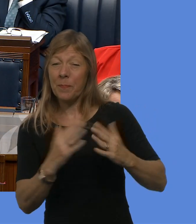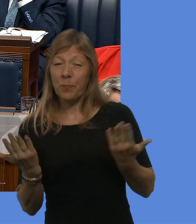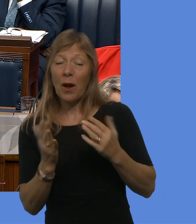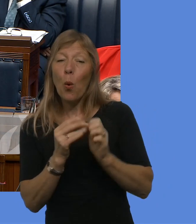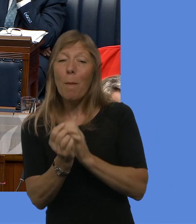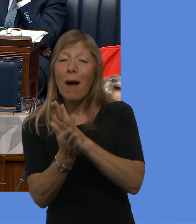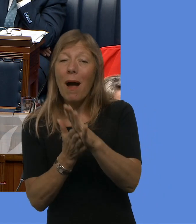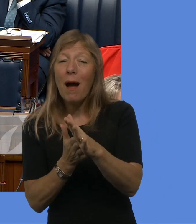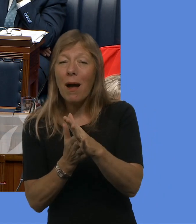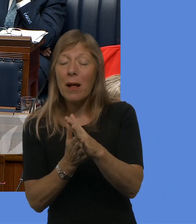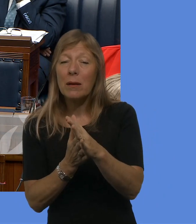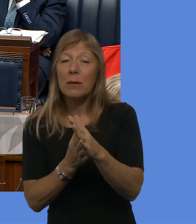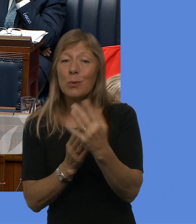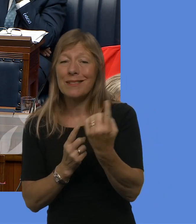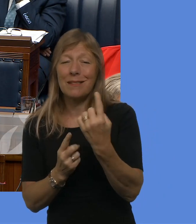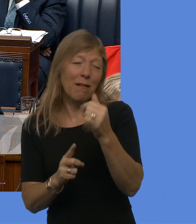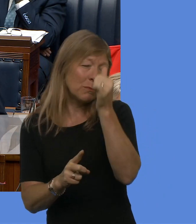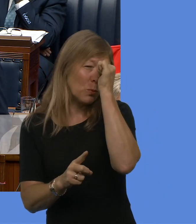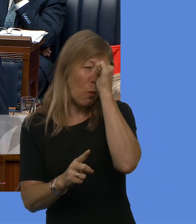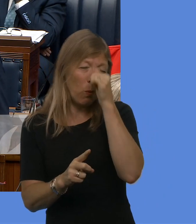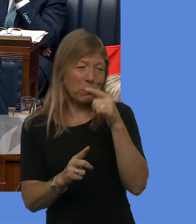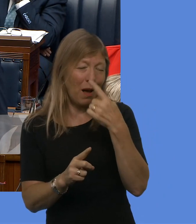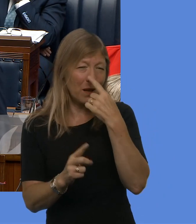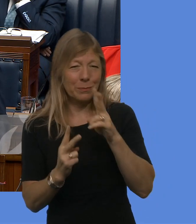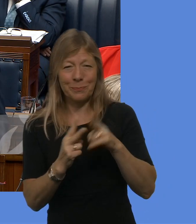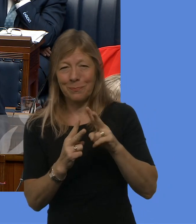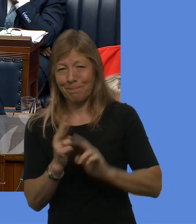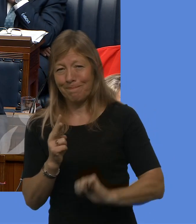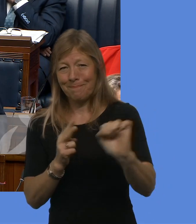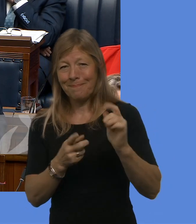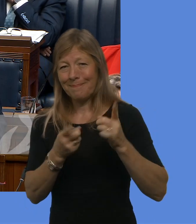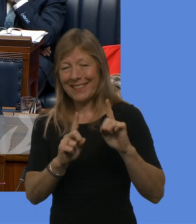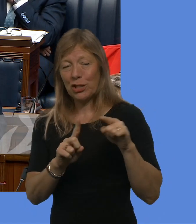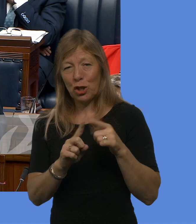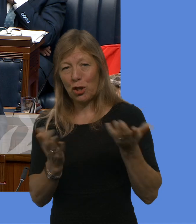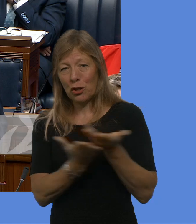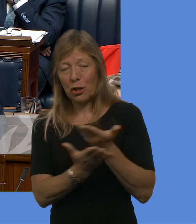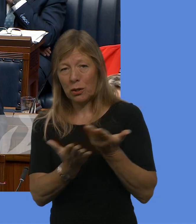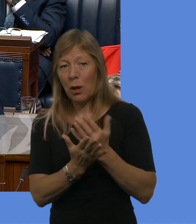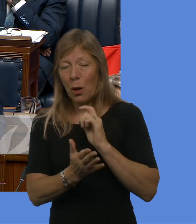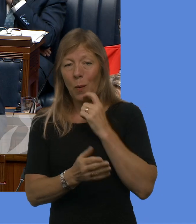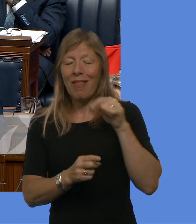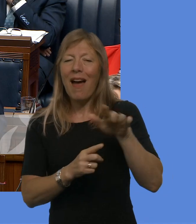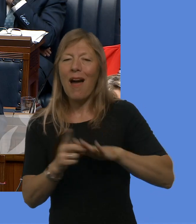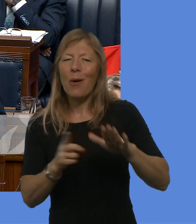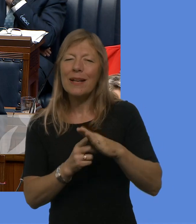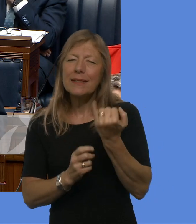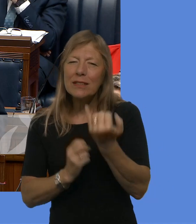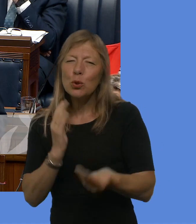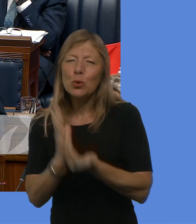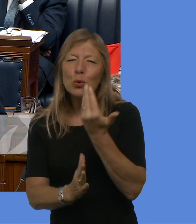well for his constituency to ensure there are 6 new schools developed in that area as part of a